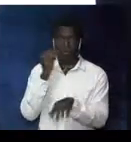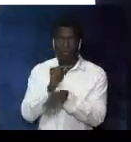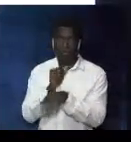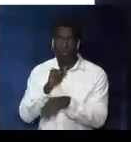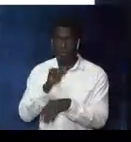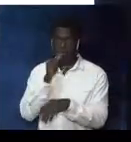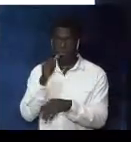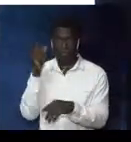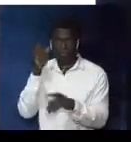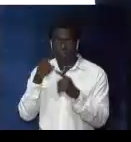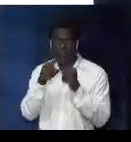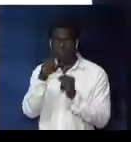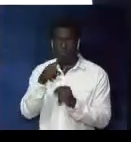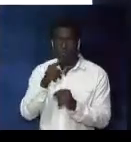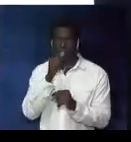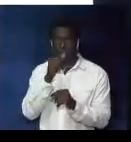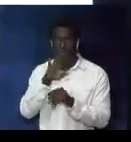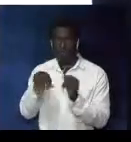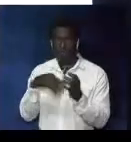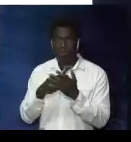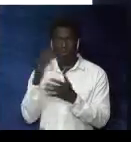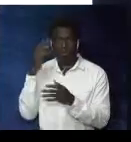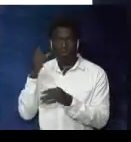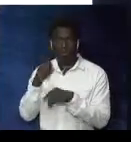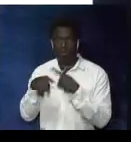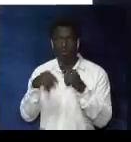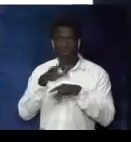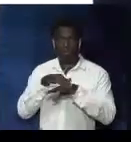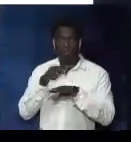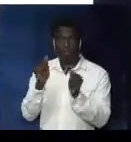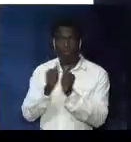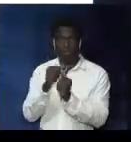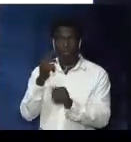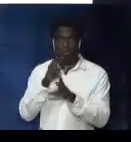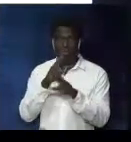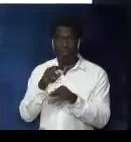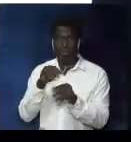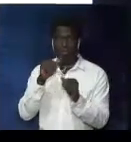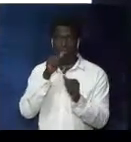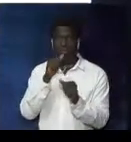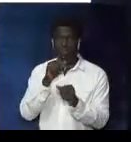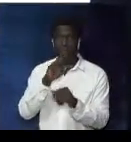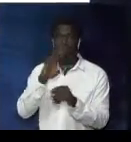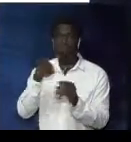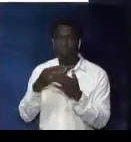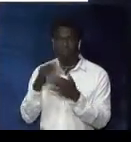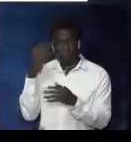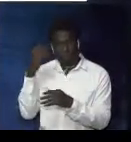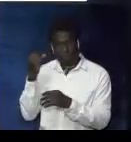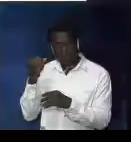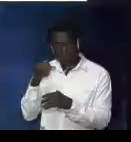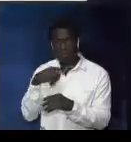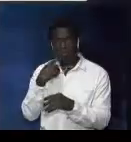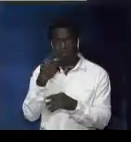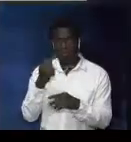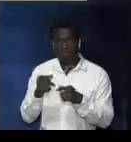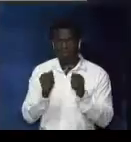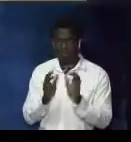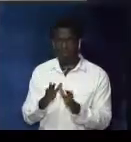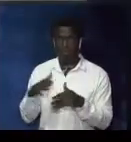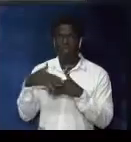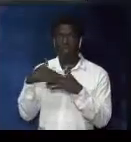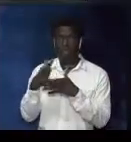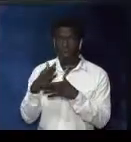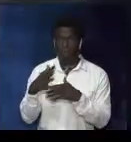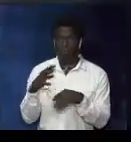to you. I'm all ears. Go on with the report. I am all ears, said the manager.